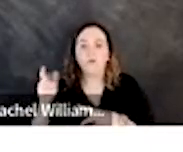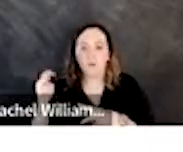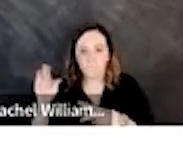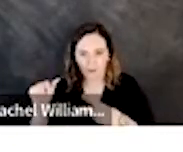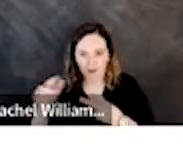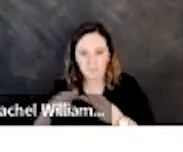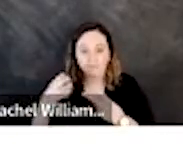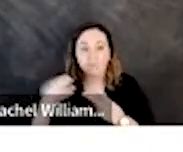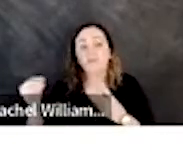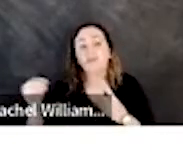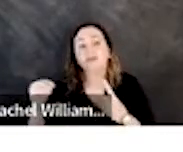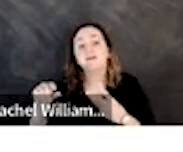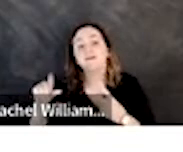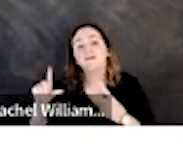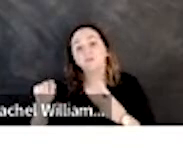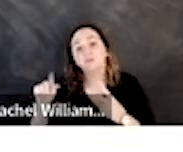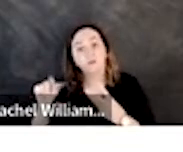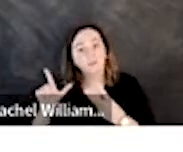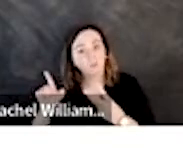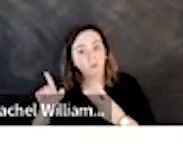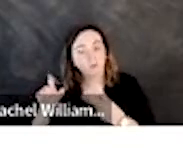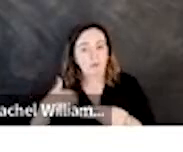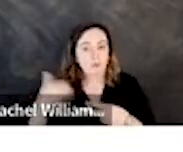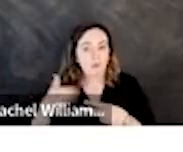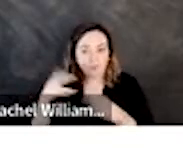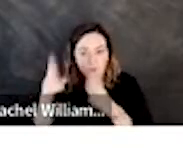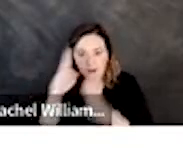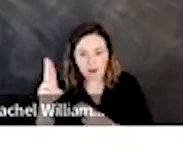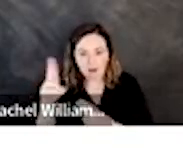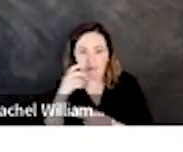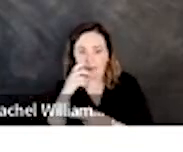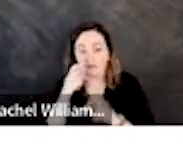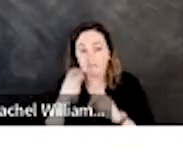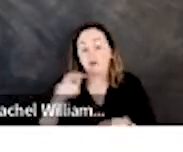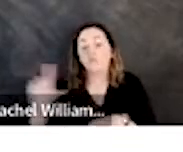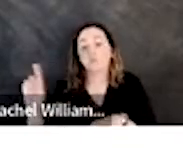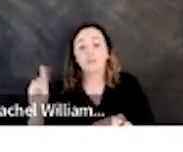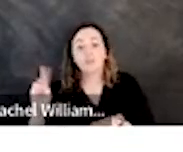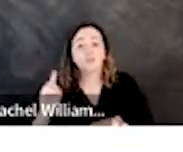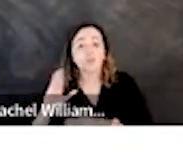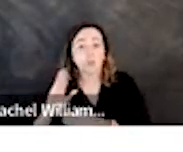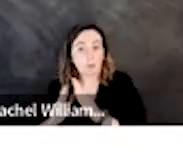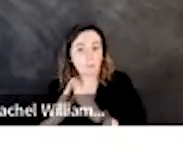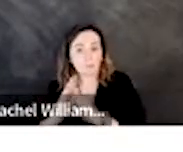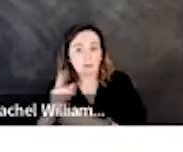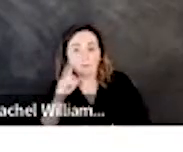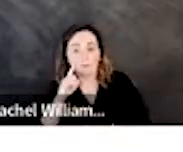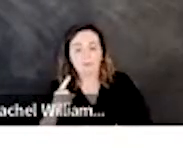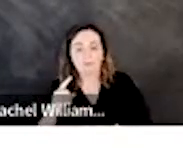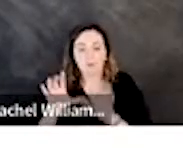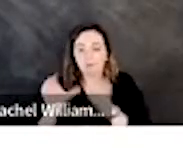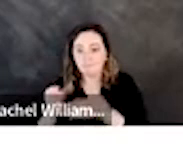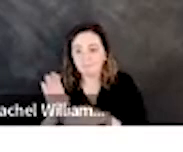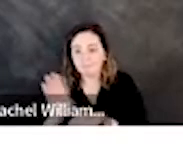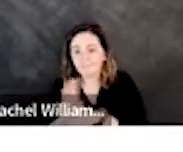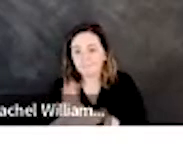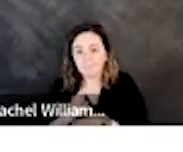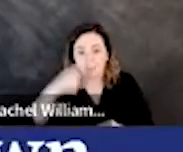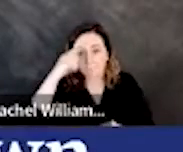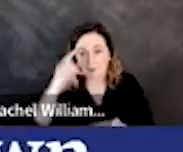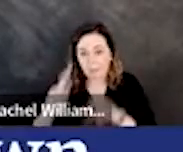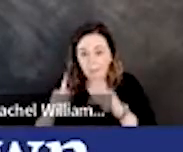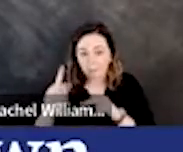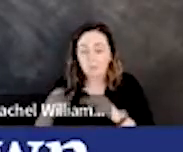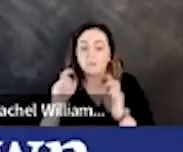and the 2021 Youth Honoree by the Durham Committee on the Affairs of Black People. These two awards go to